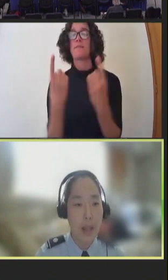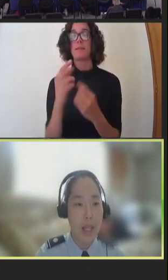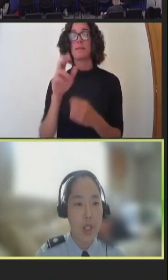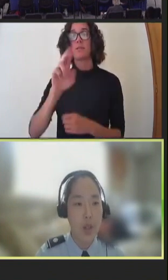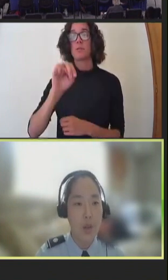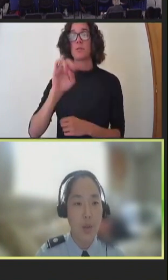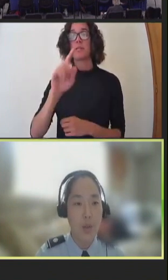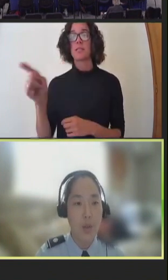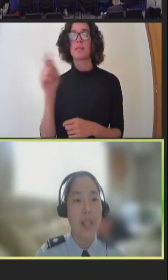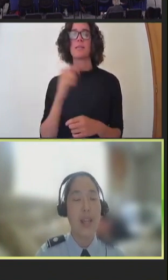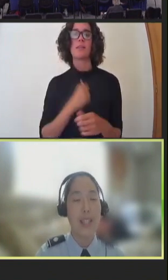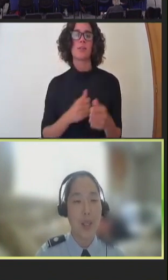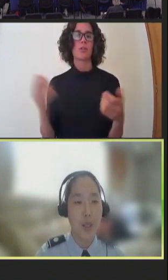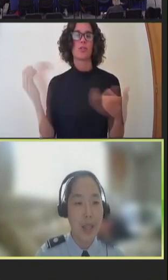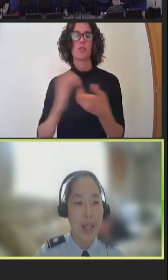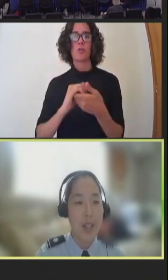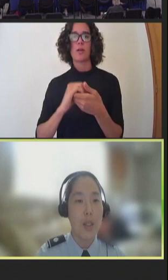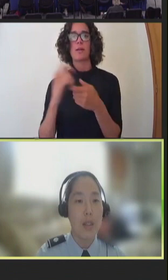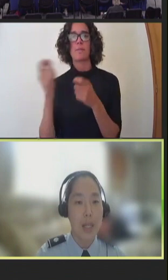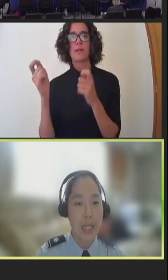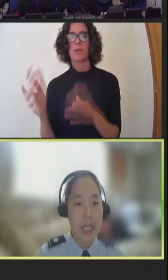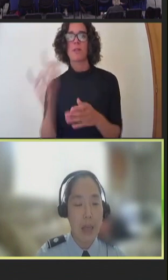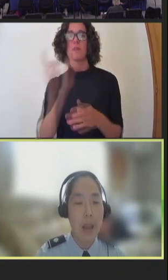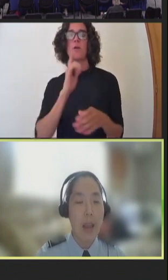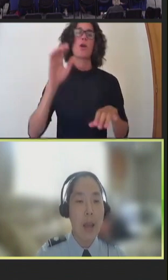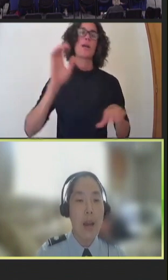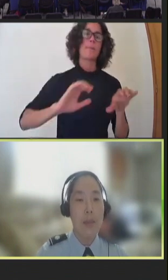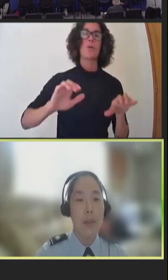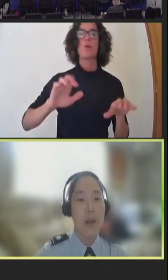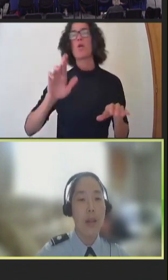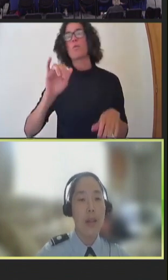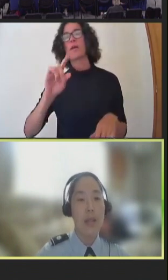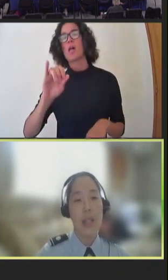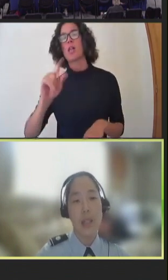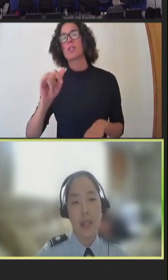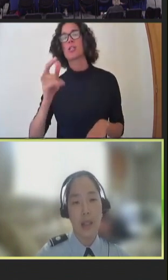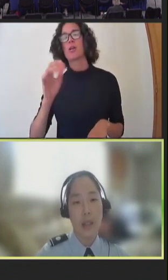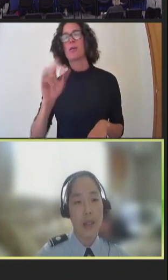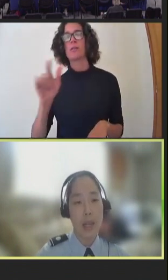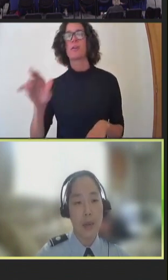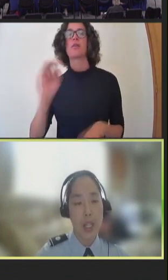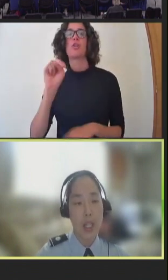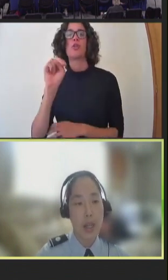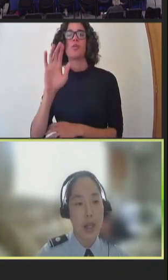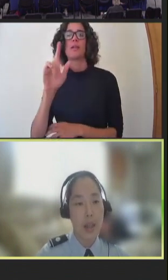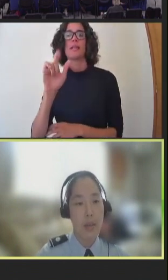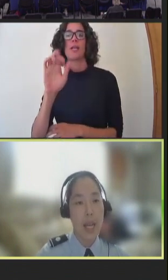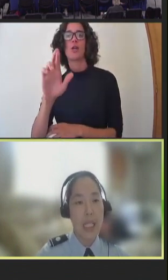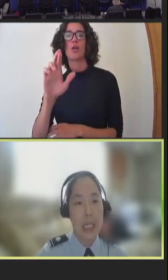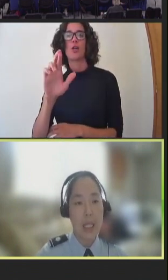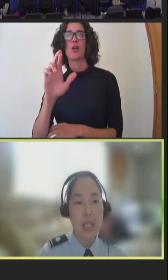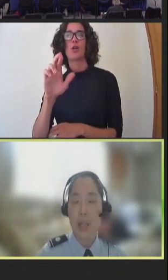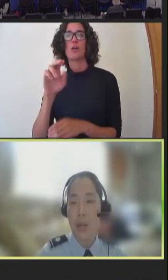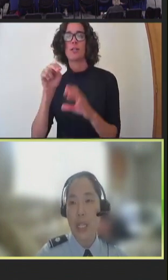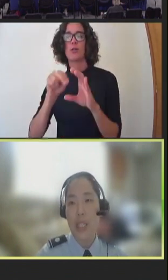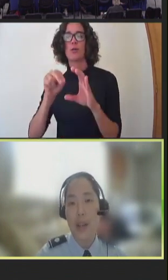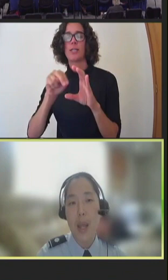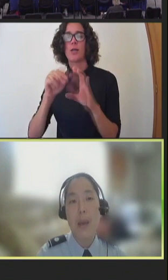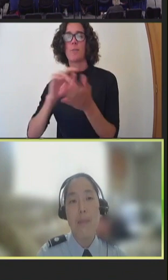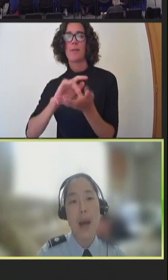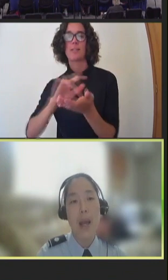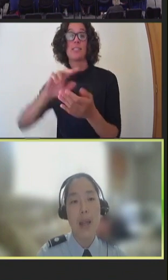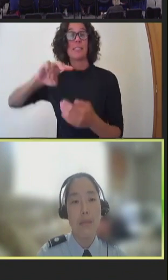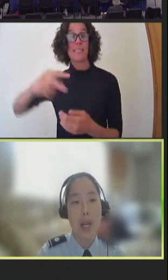Chemical, Biological, Radiological, and Nuclear Medicine are in their second year of collaboration on the Vaccine